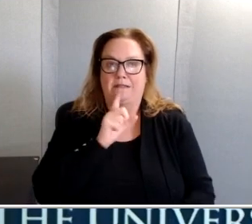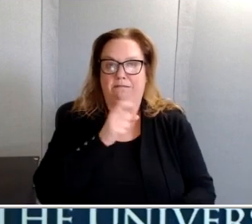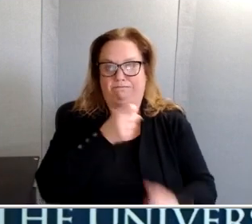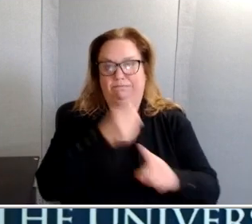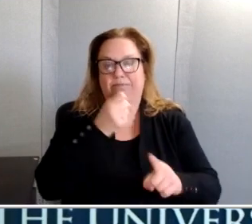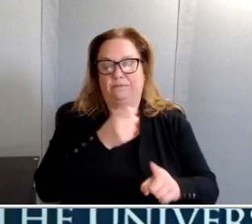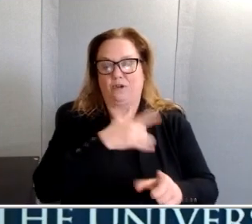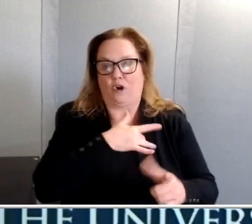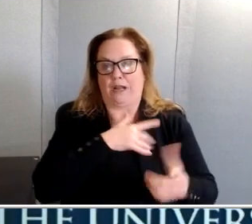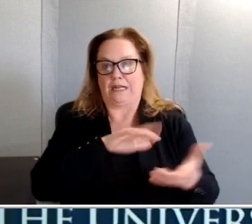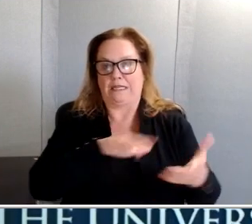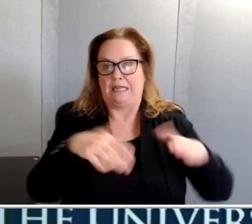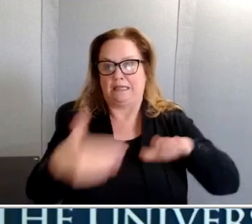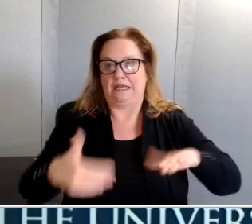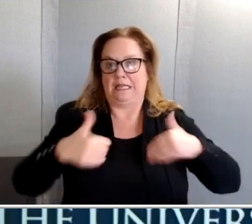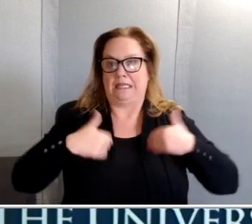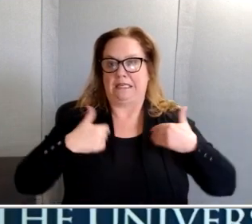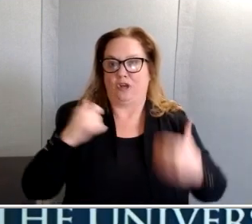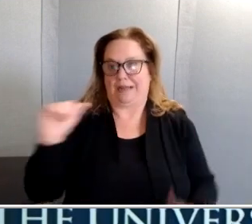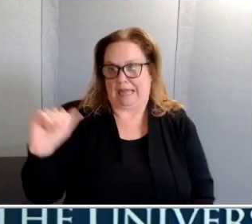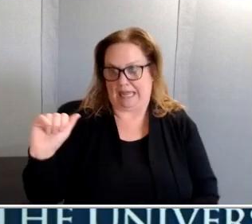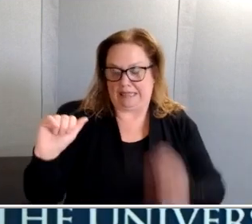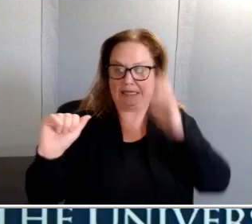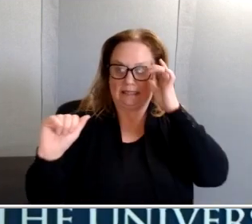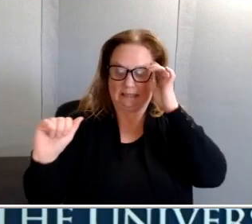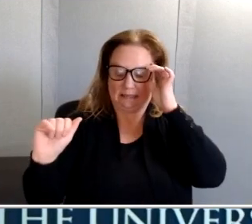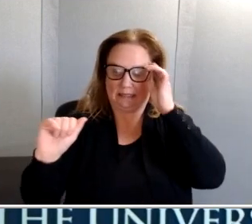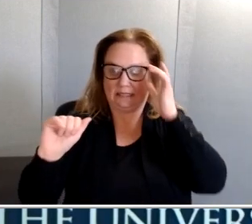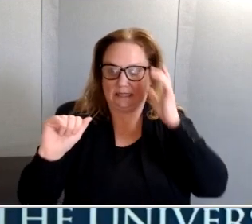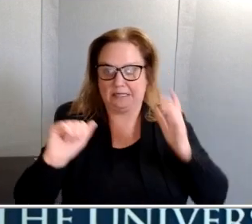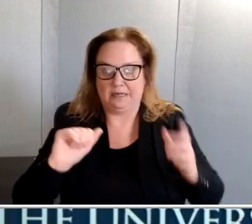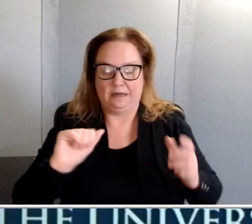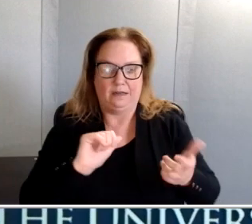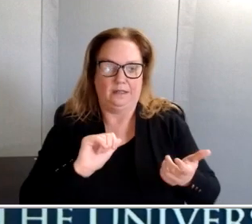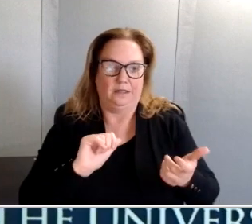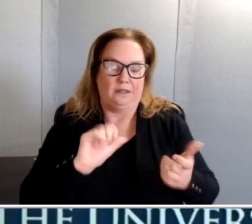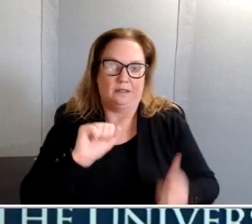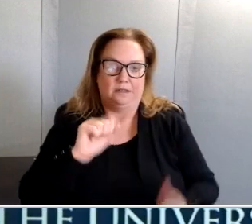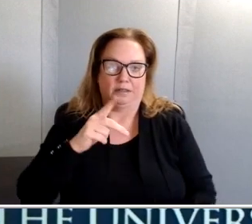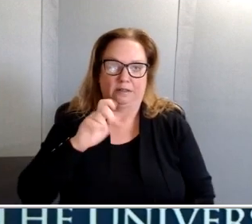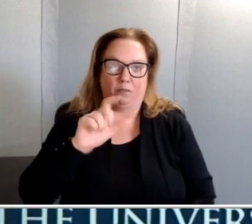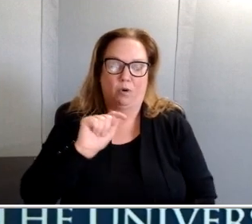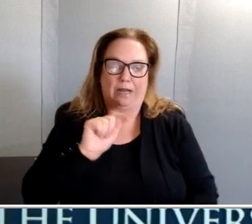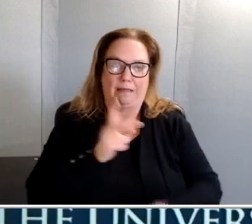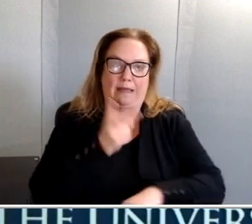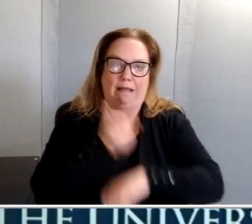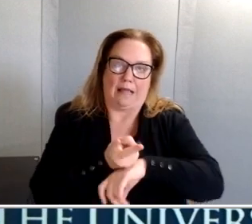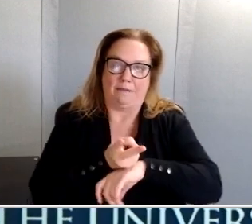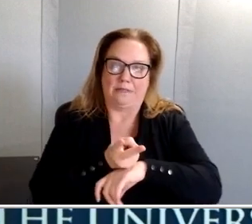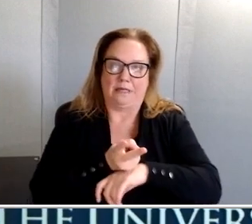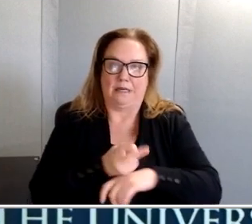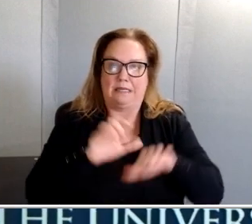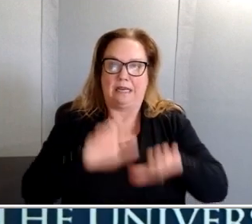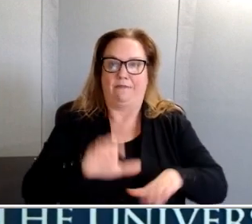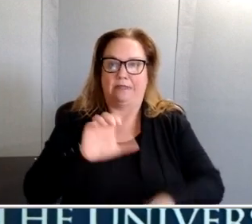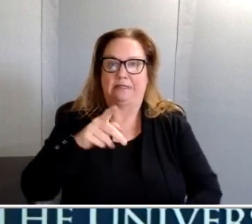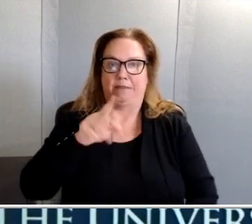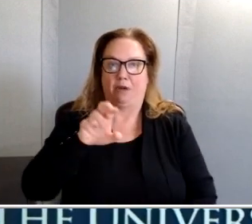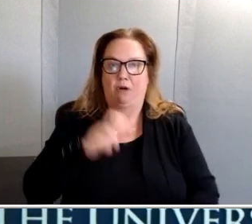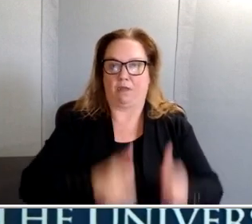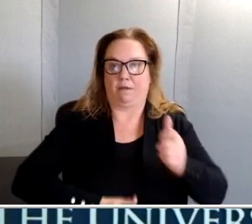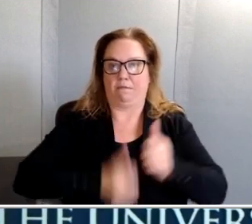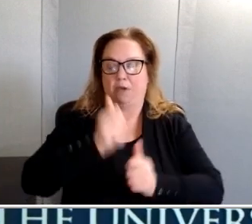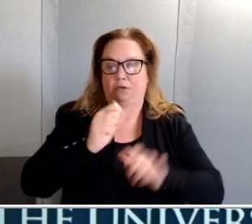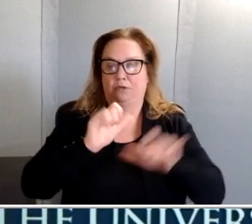you hear about these young athletes who might be at sporting events and they all of a sudden collapse and have to have CPR, one of the most